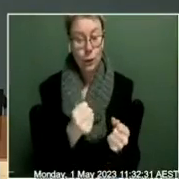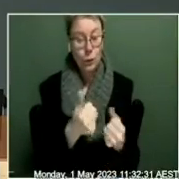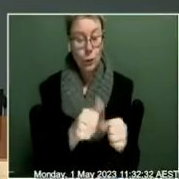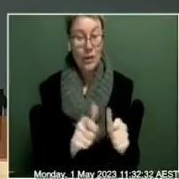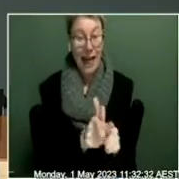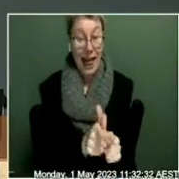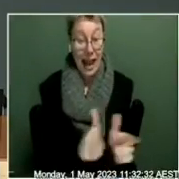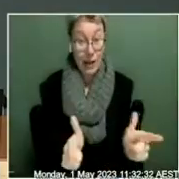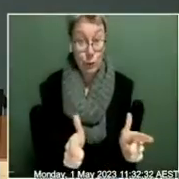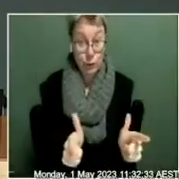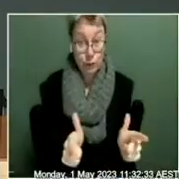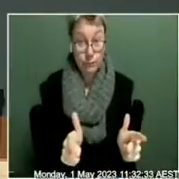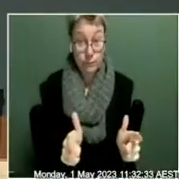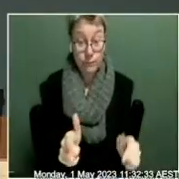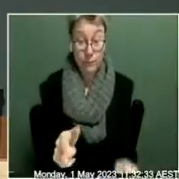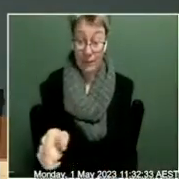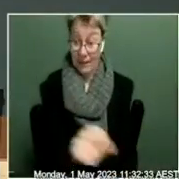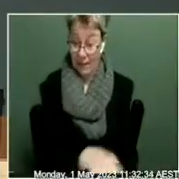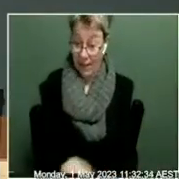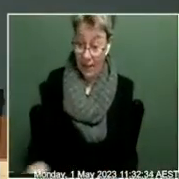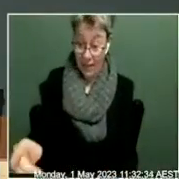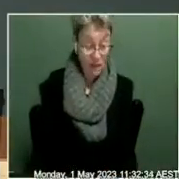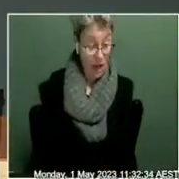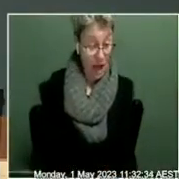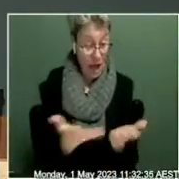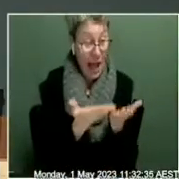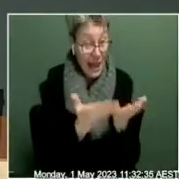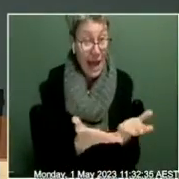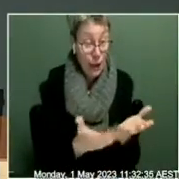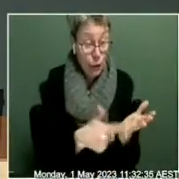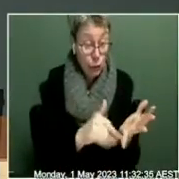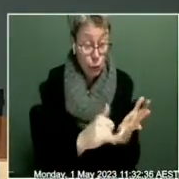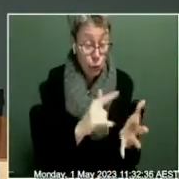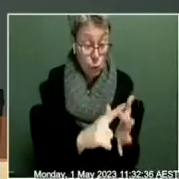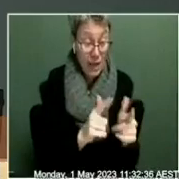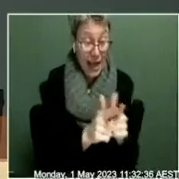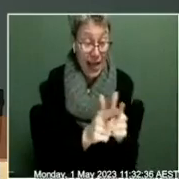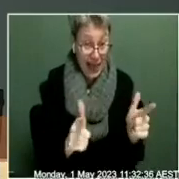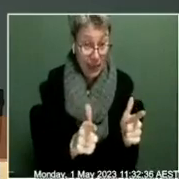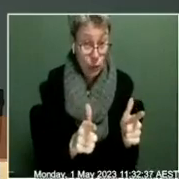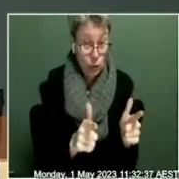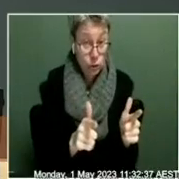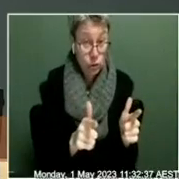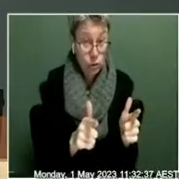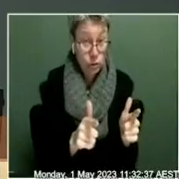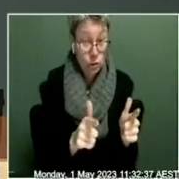honour its commitments. You know, and I think it's incredibly frustrating that